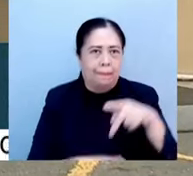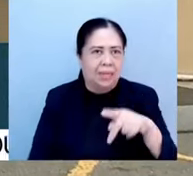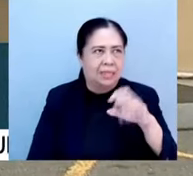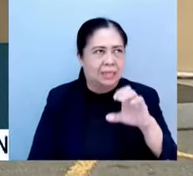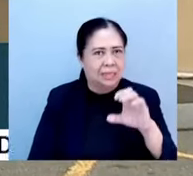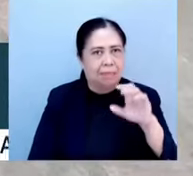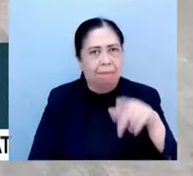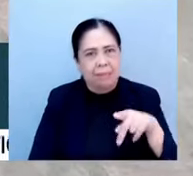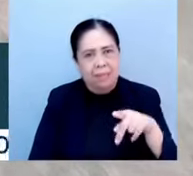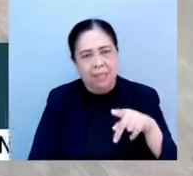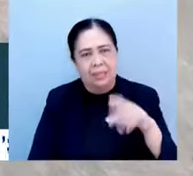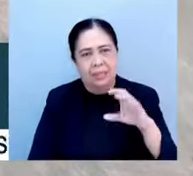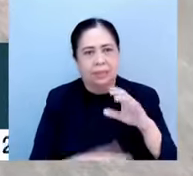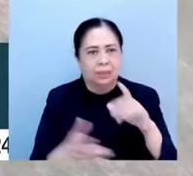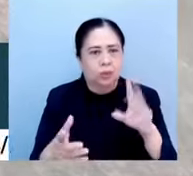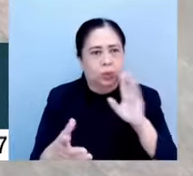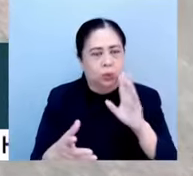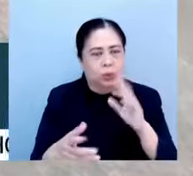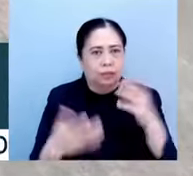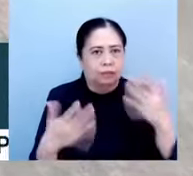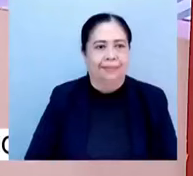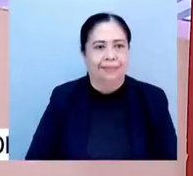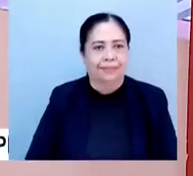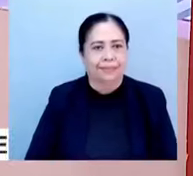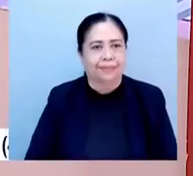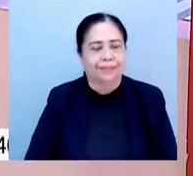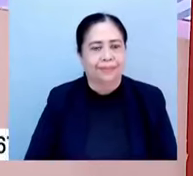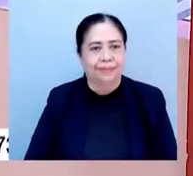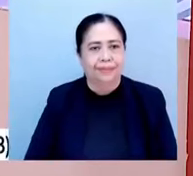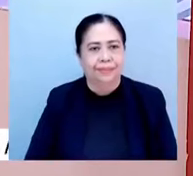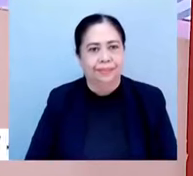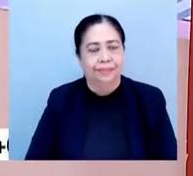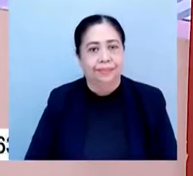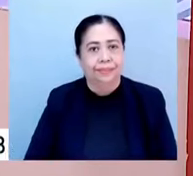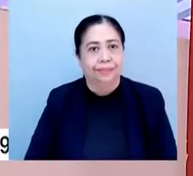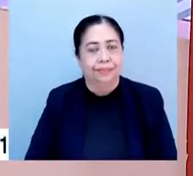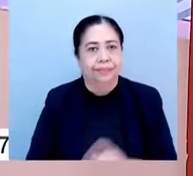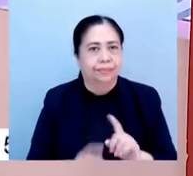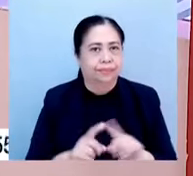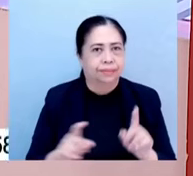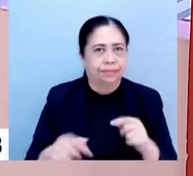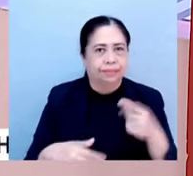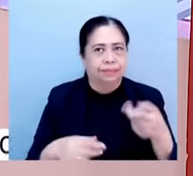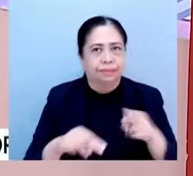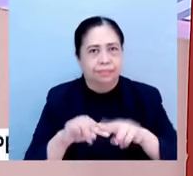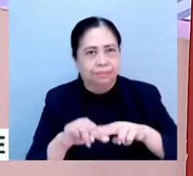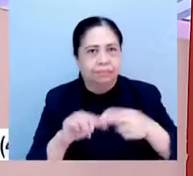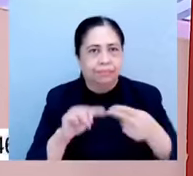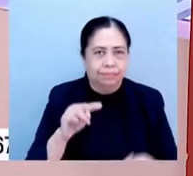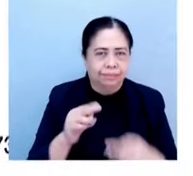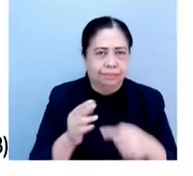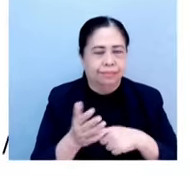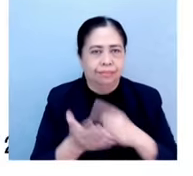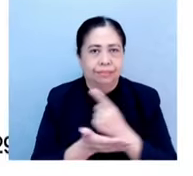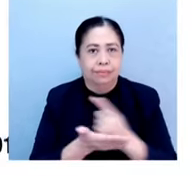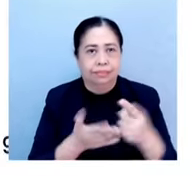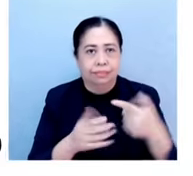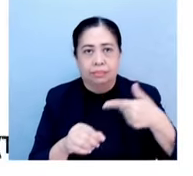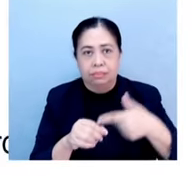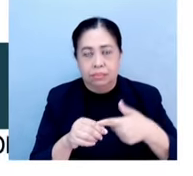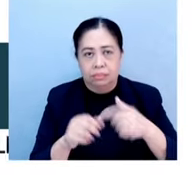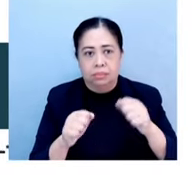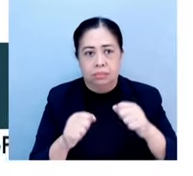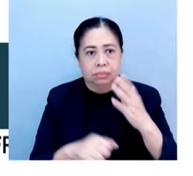PCPC, will also be finished during that time. Mixed movement in oil prices set this week. Gasoline prices will go up by